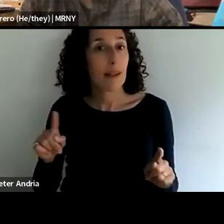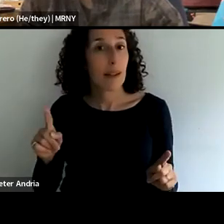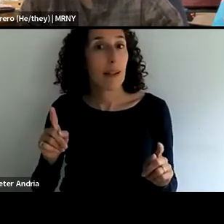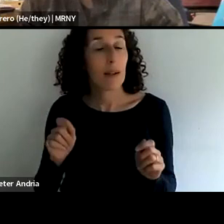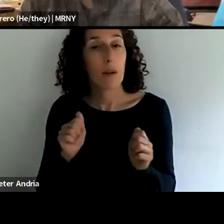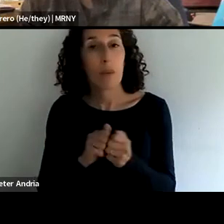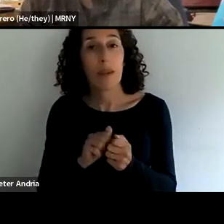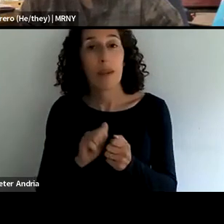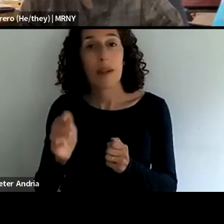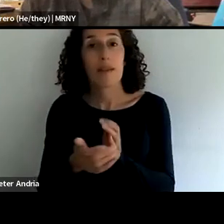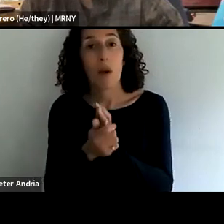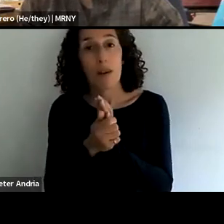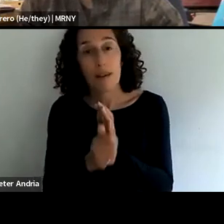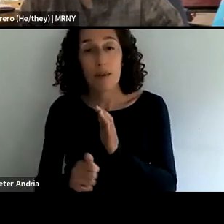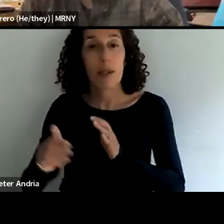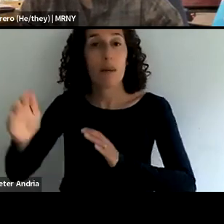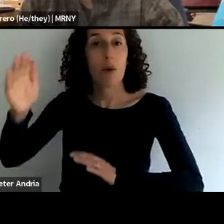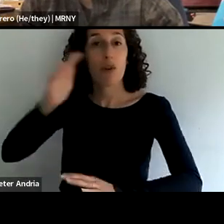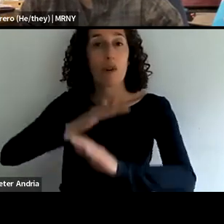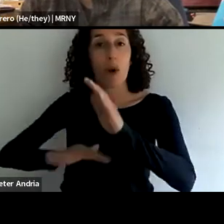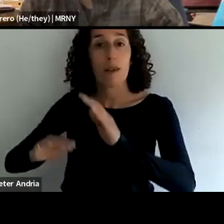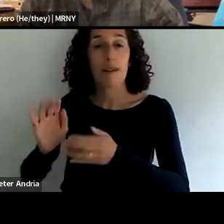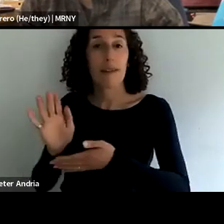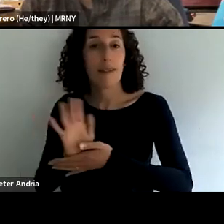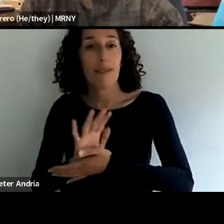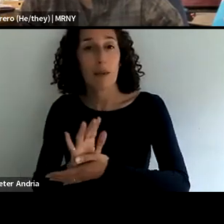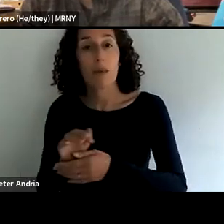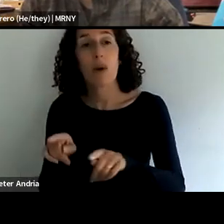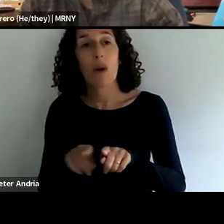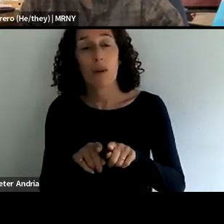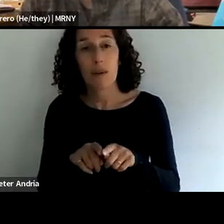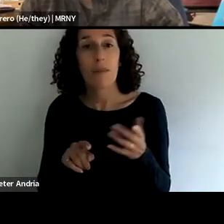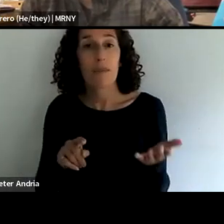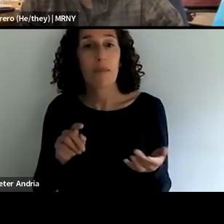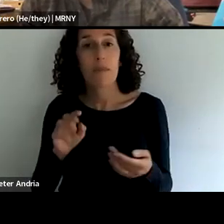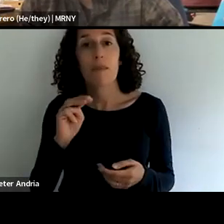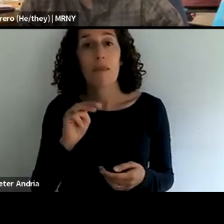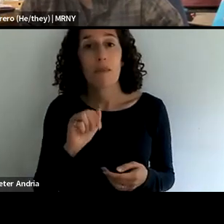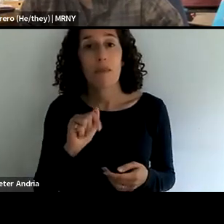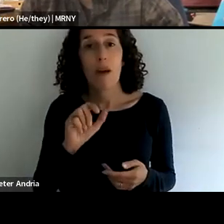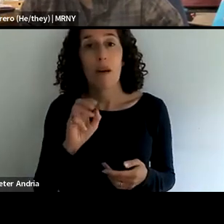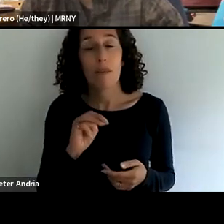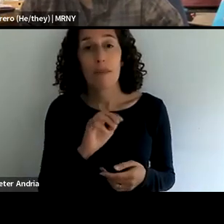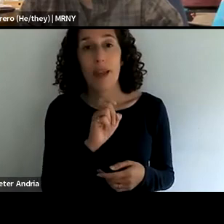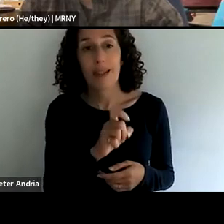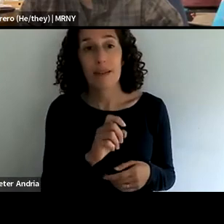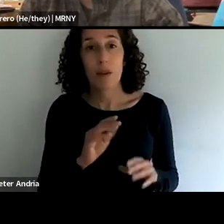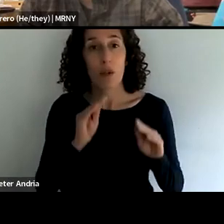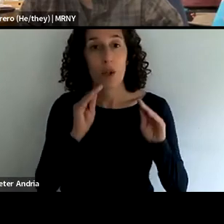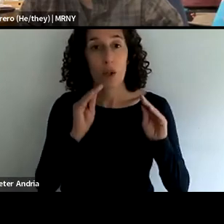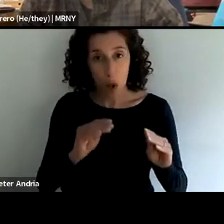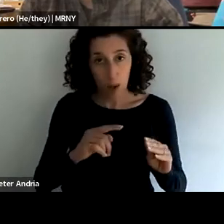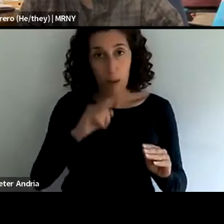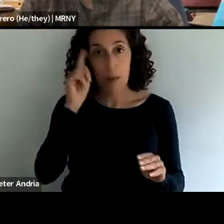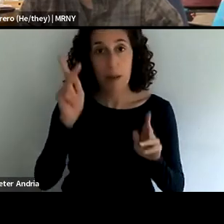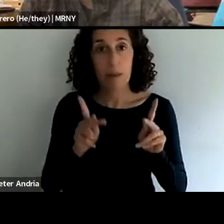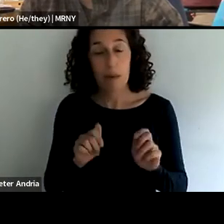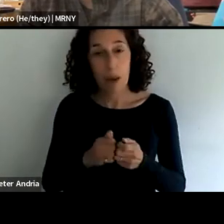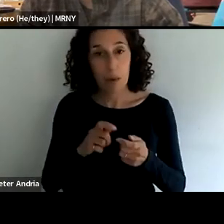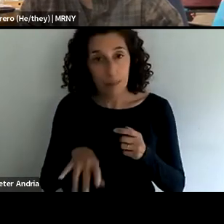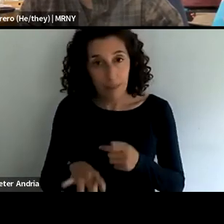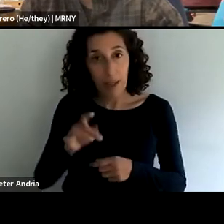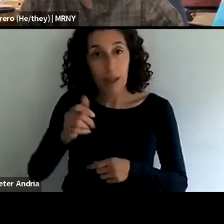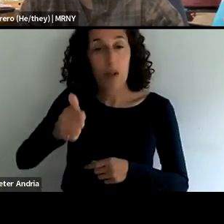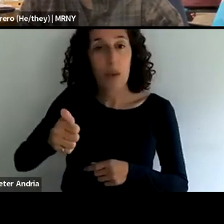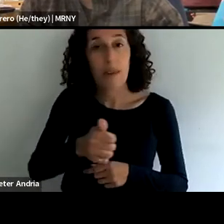martial arts and in film. I think about how Malcolm X really taught Black people how to actually find ourselves beautiful. You know,